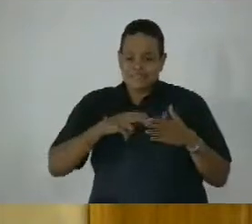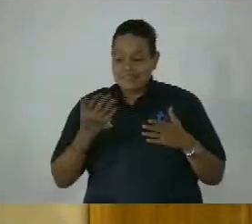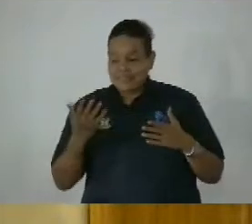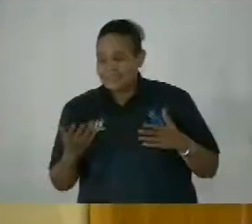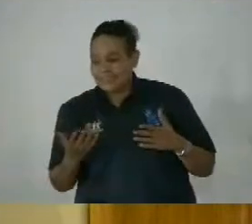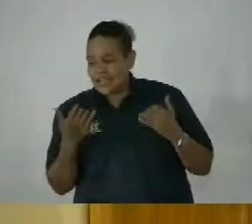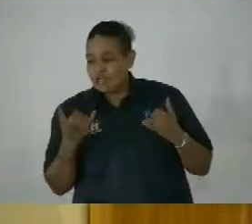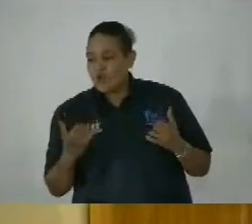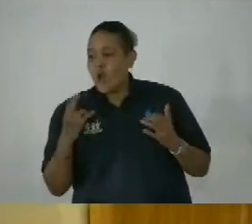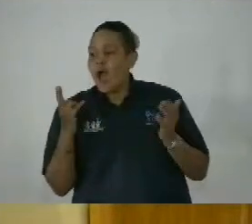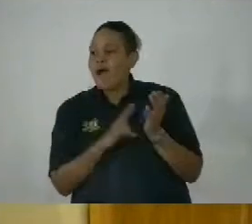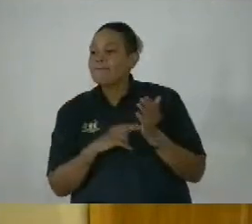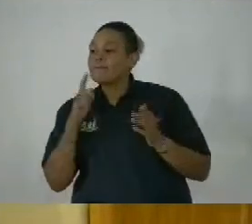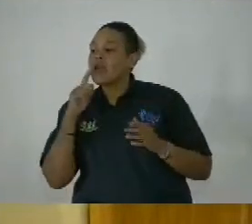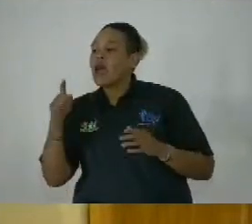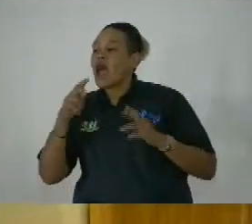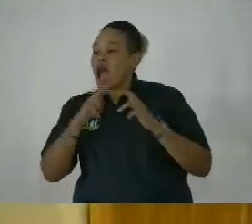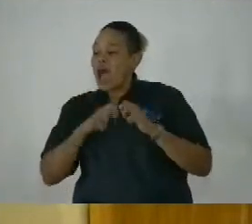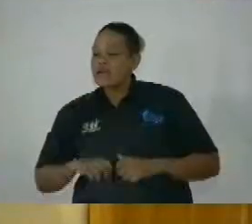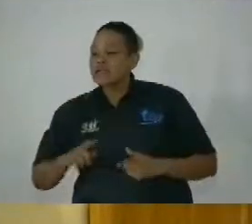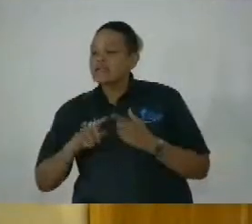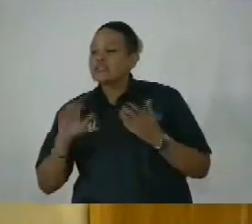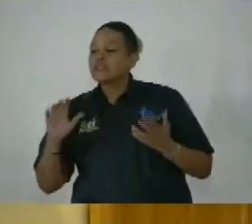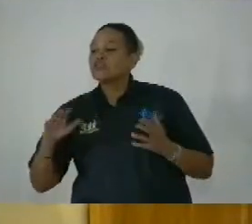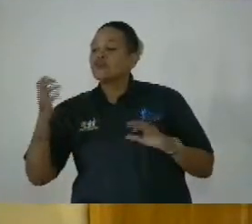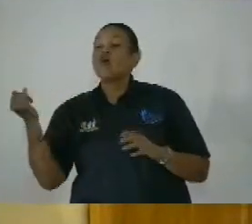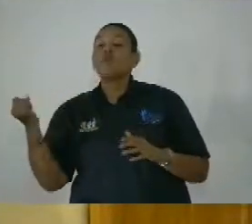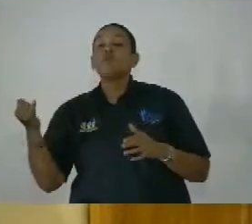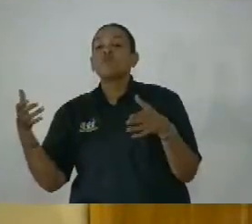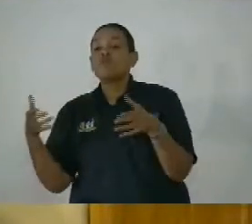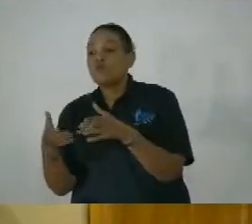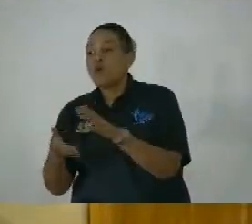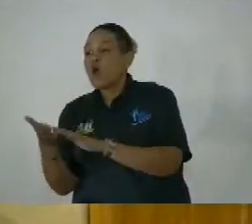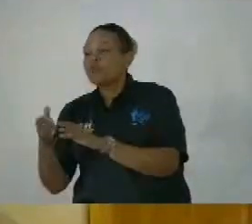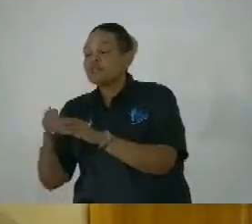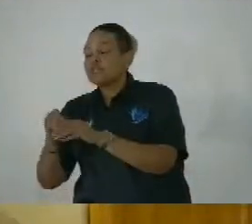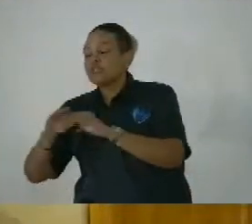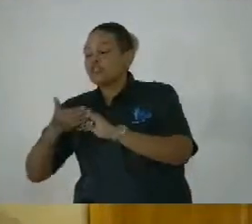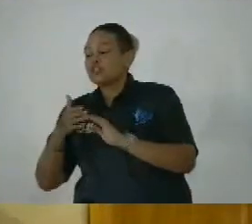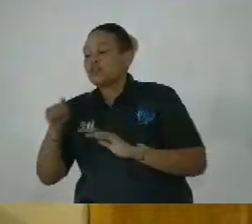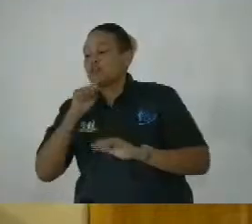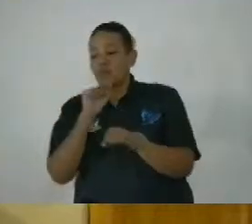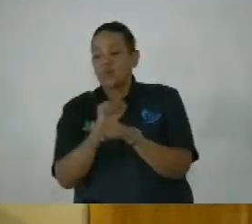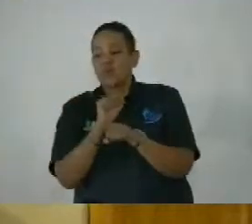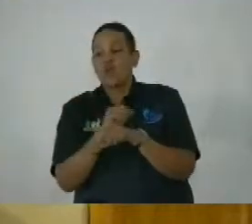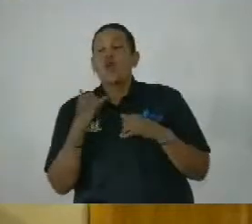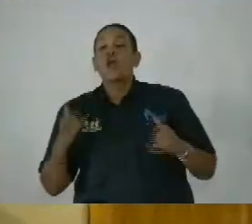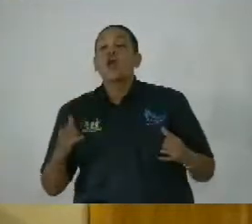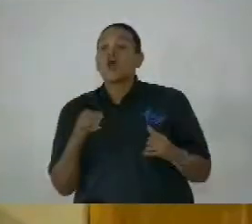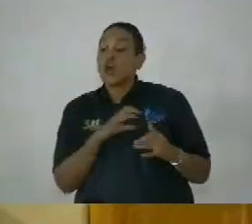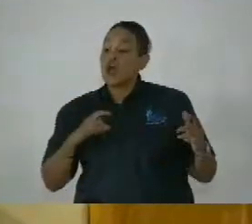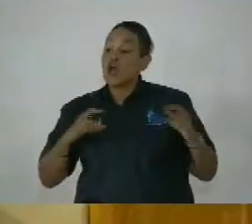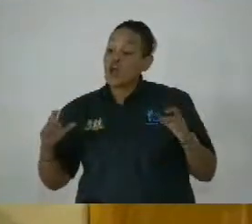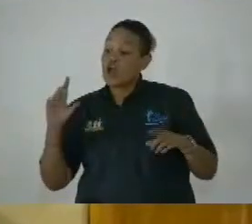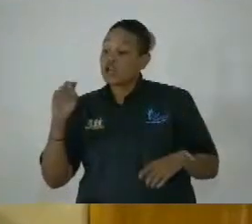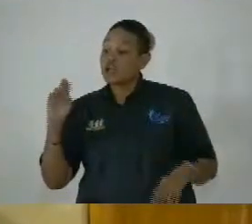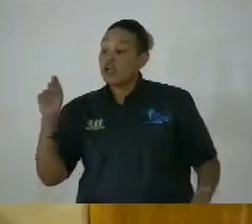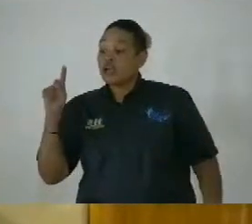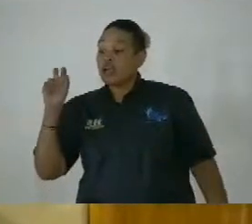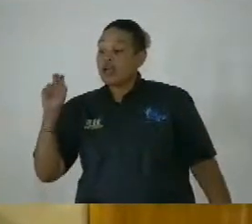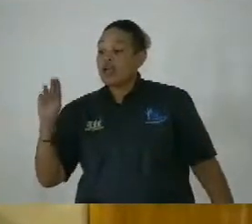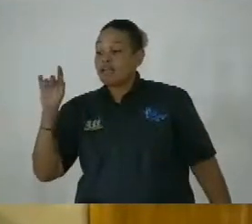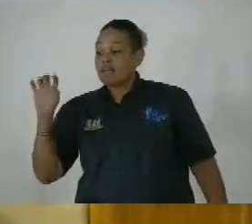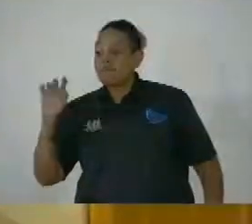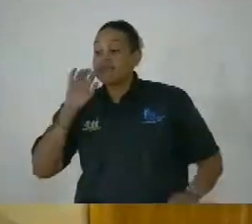dynamics, are now being applied to the analysis and disruption of criminal gangs operating in Jamaica. The work of the current commissioner, Dr. Kevin Blake, has